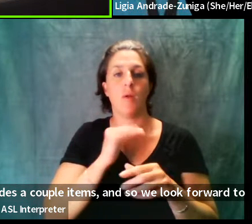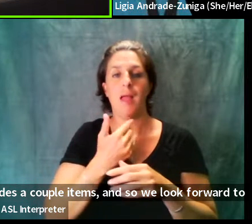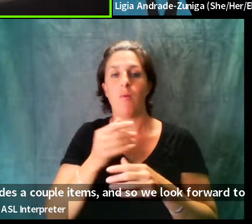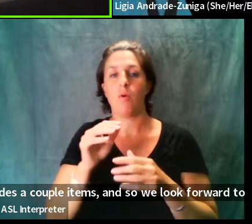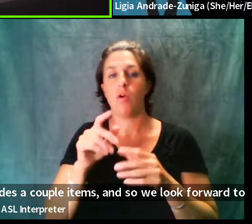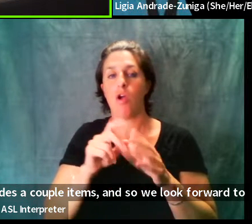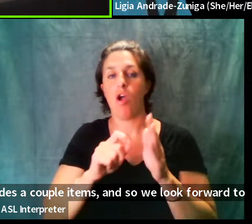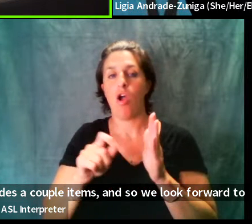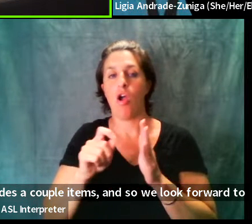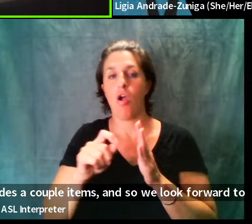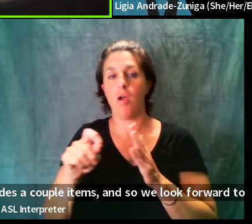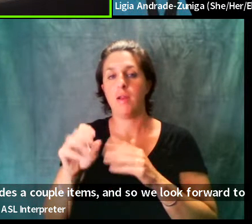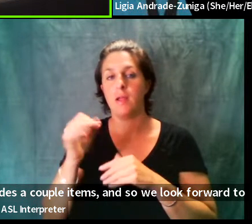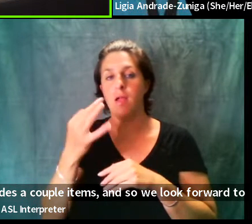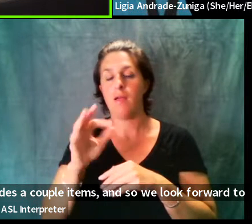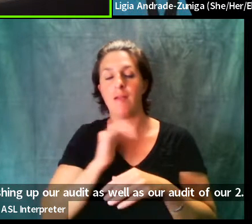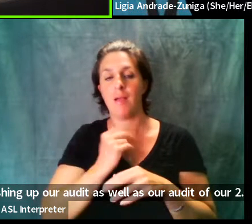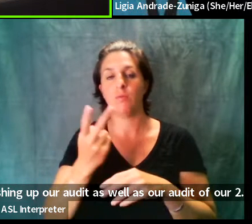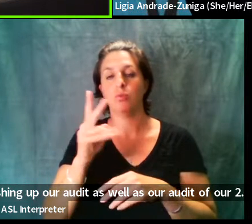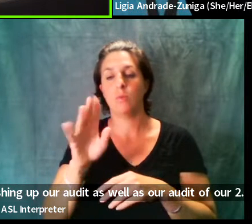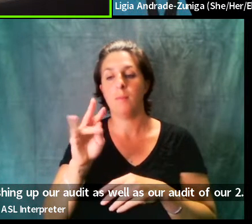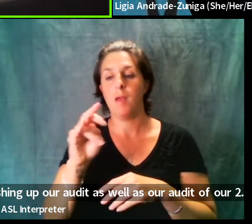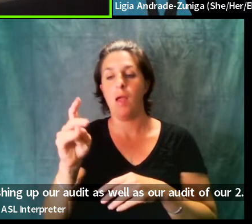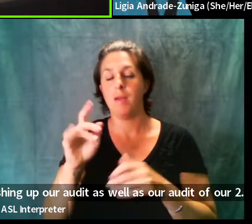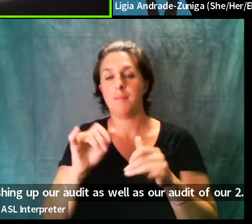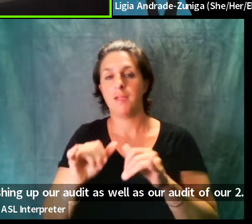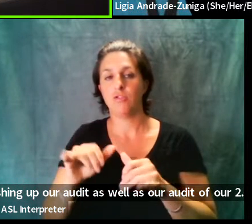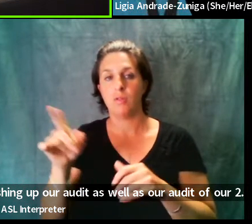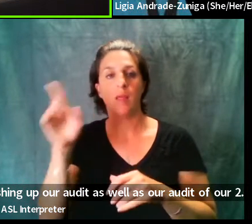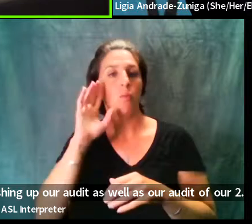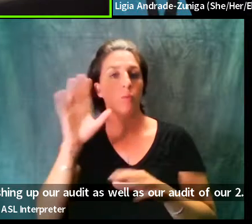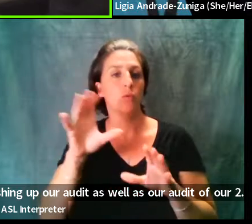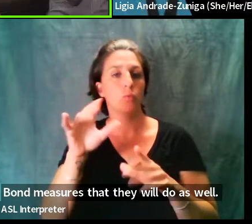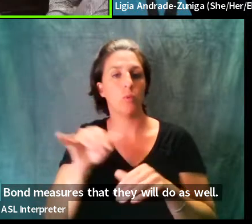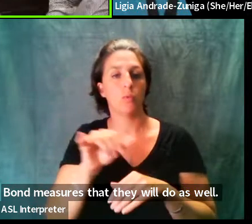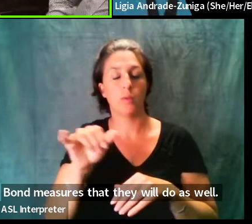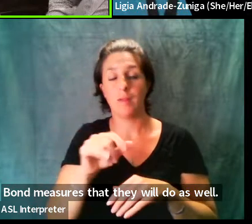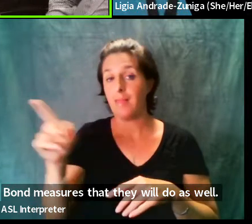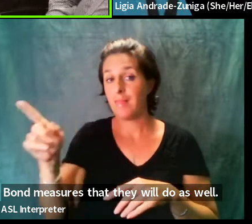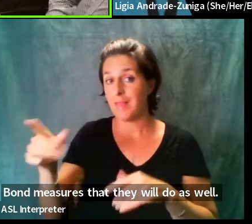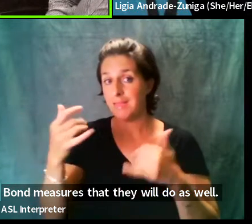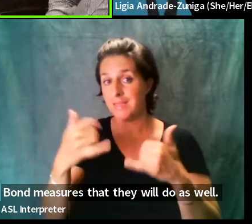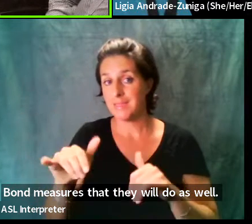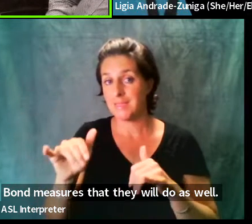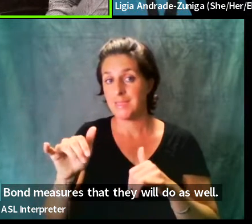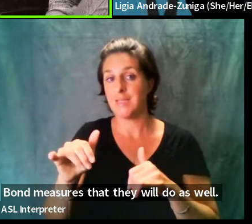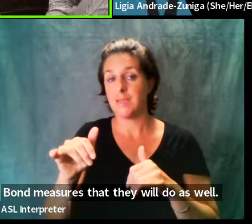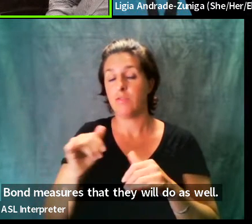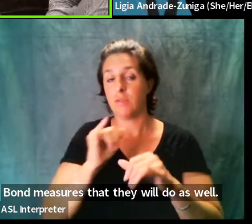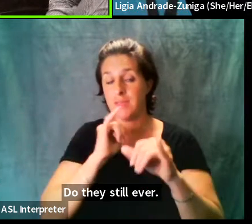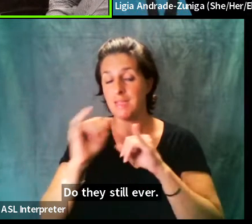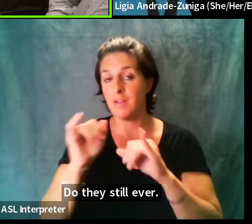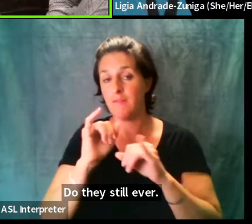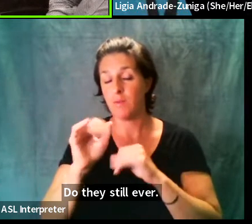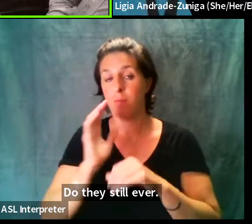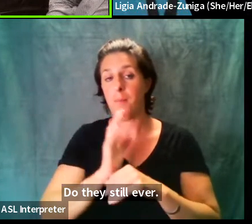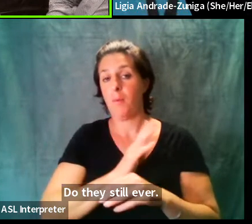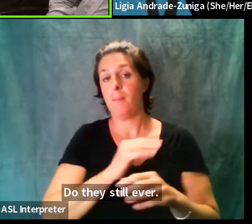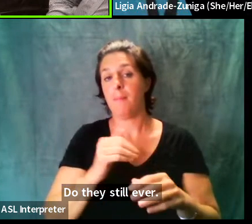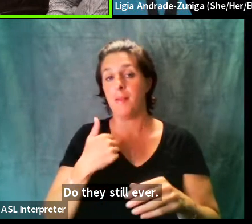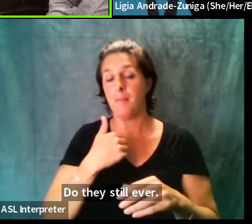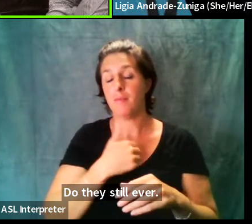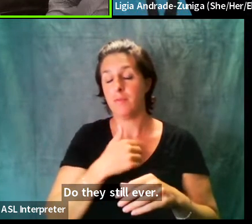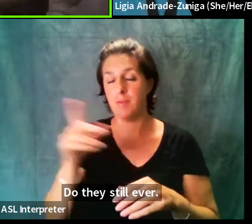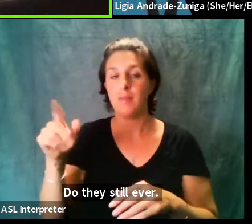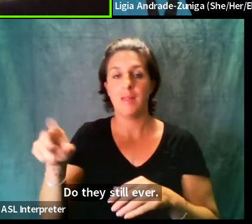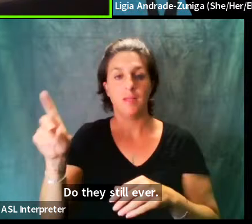two bond measures that they will do as well. Do they still ever interview board members? They do.